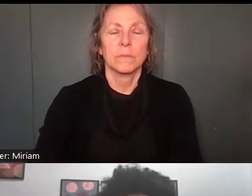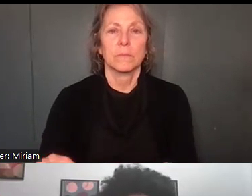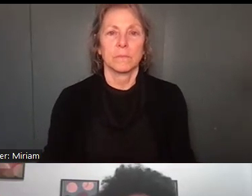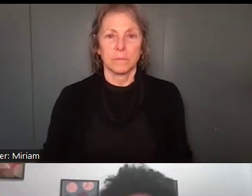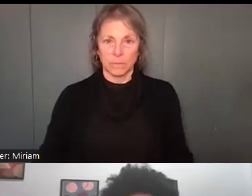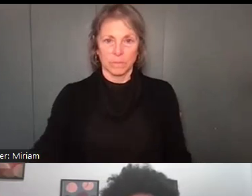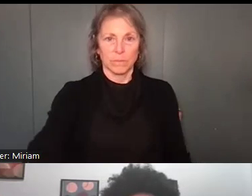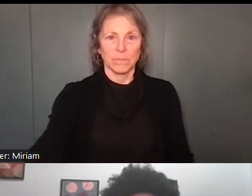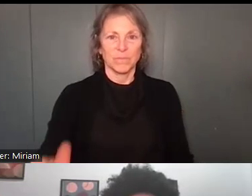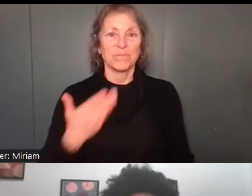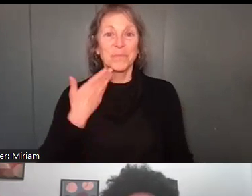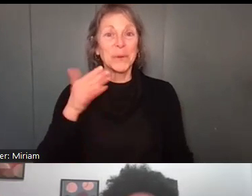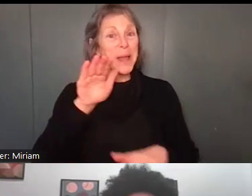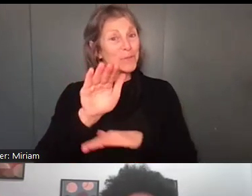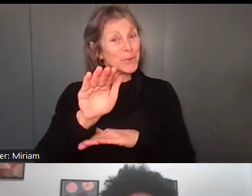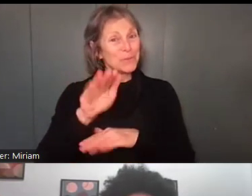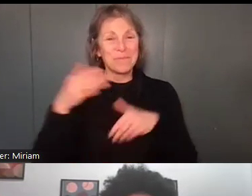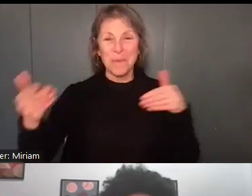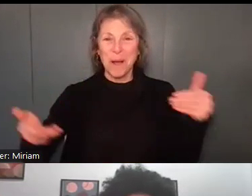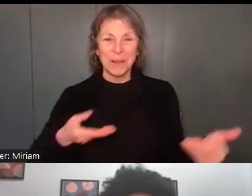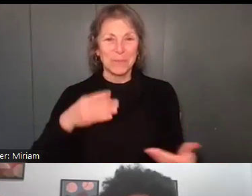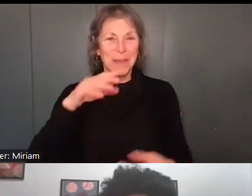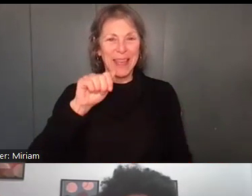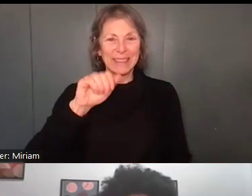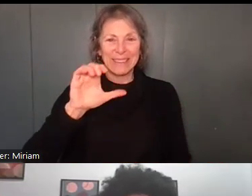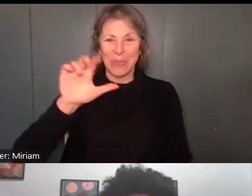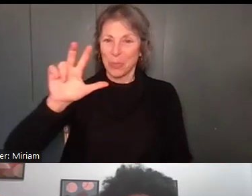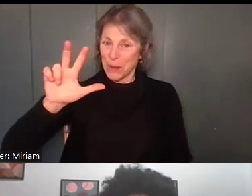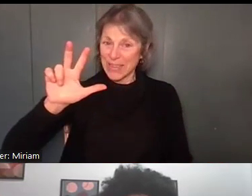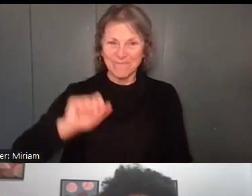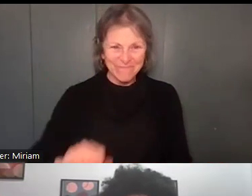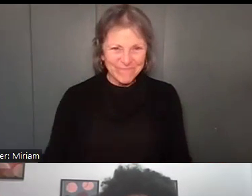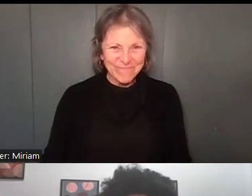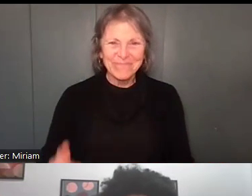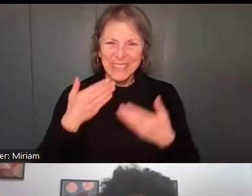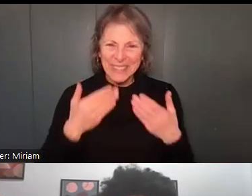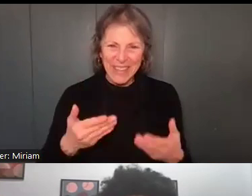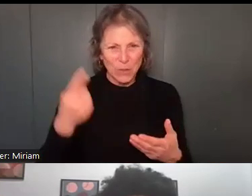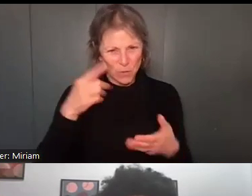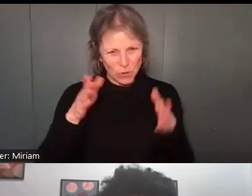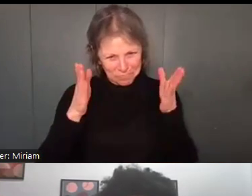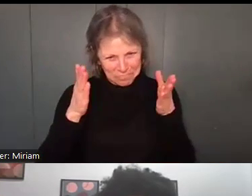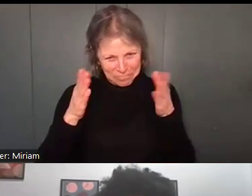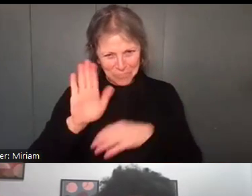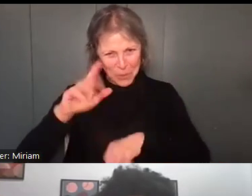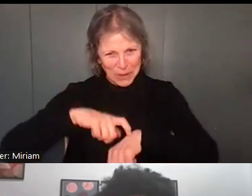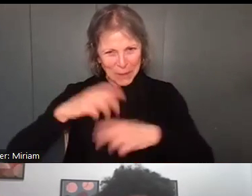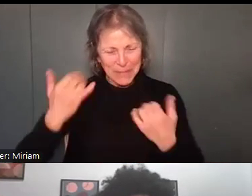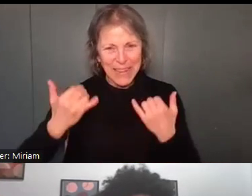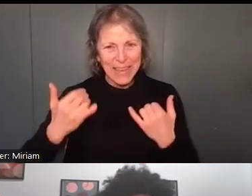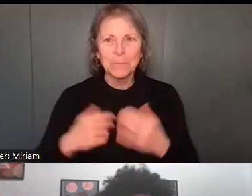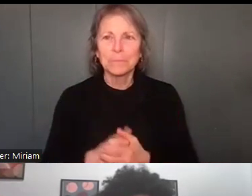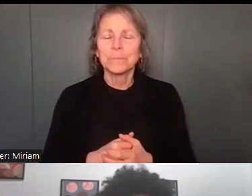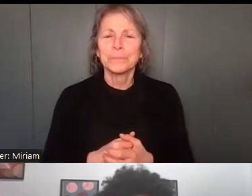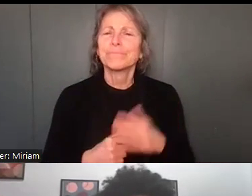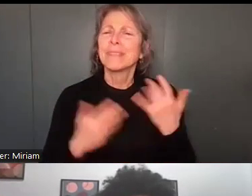Okay. Good afternoon, everyone. Welcome to the AC3. Thank you for your time. I'm going to do something